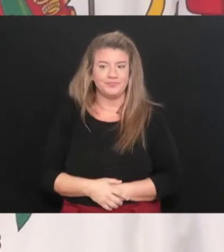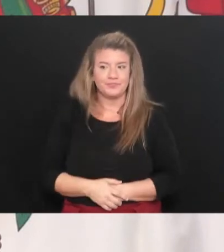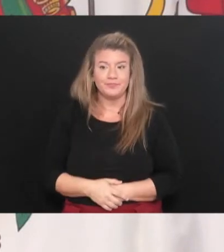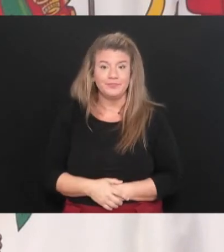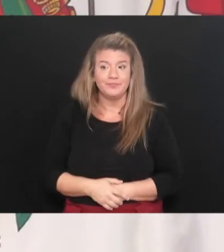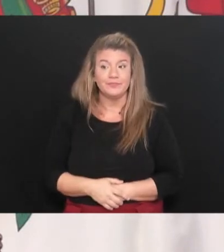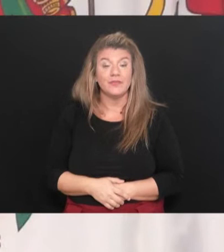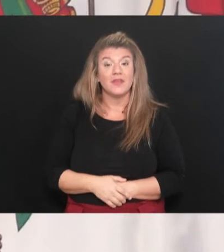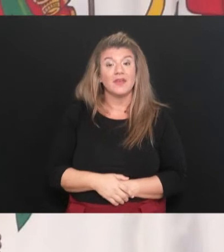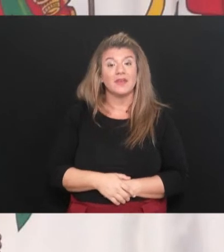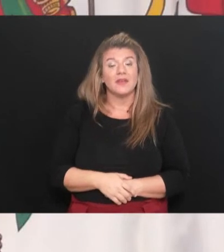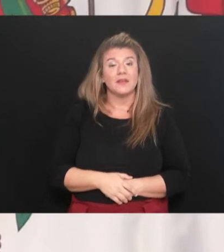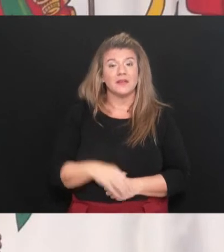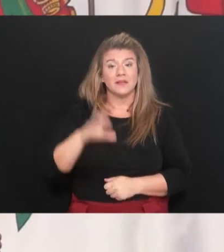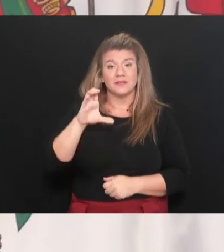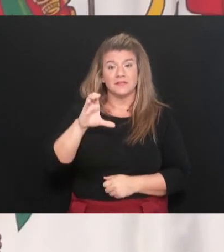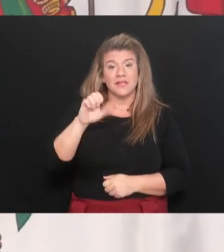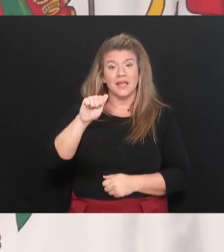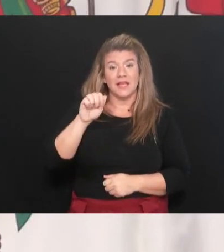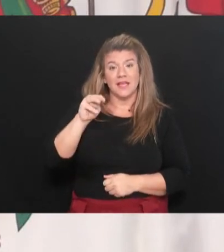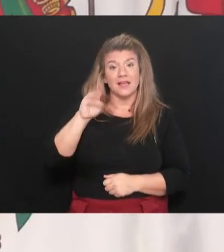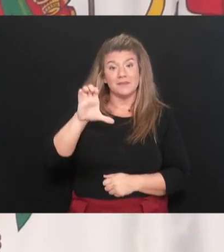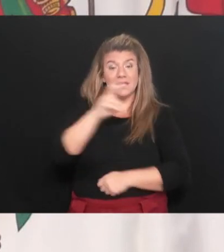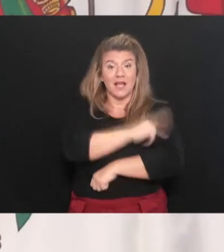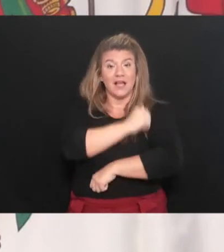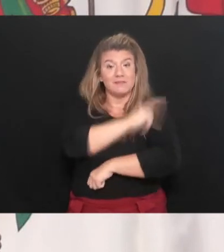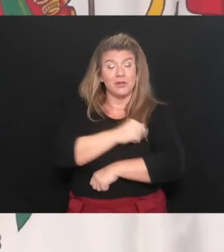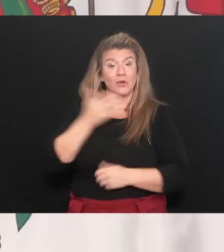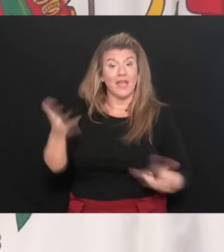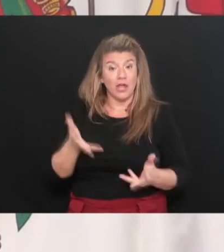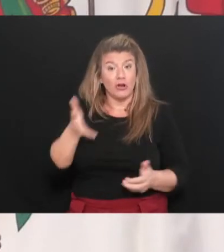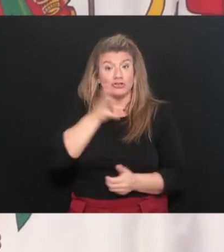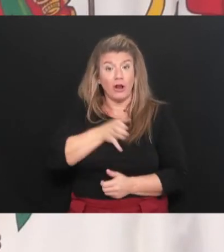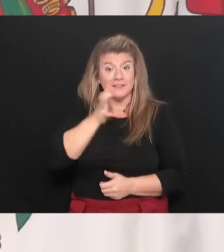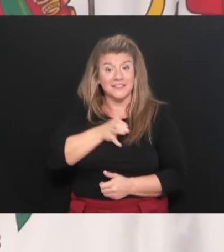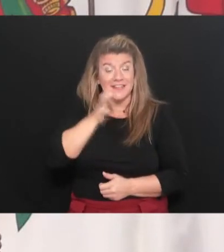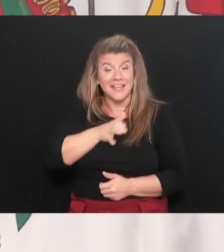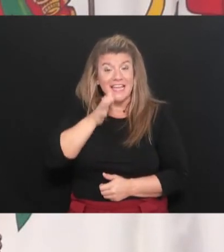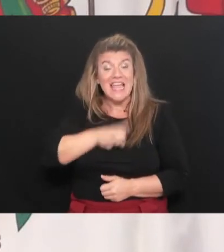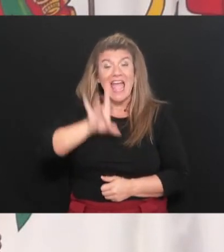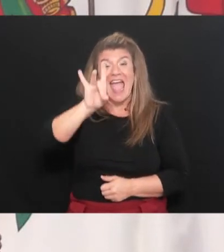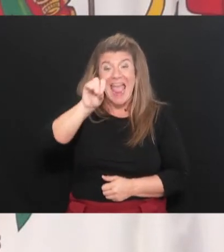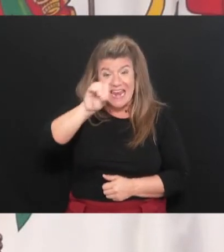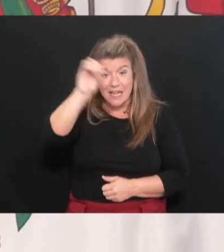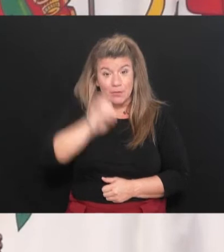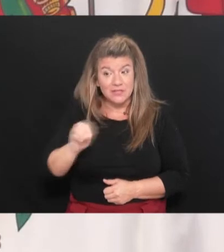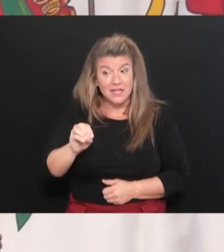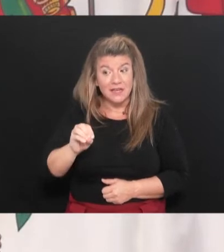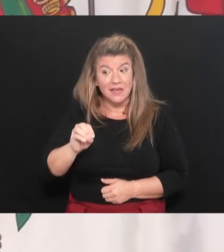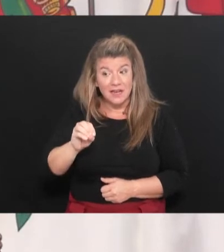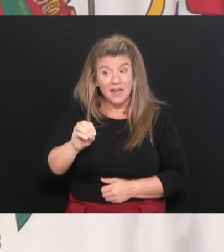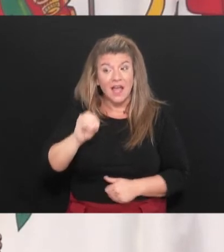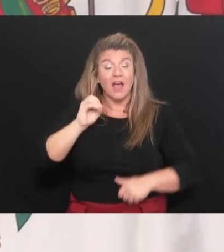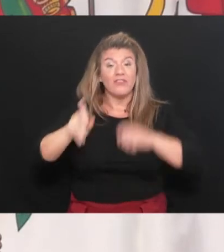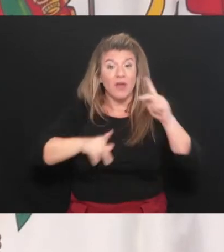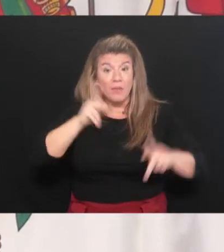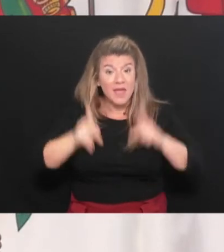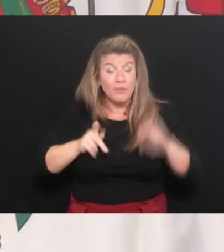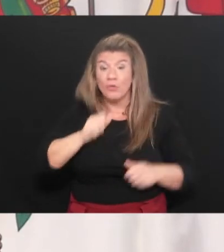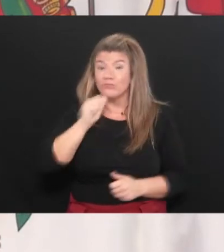At CMAC's hospitals in Charleston, it's 80% of those